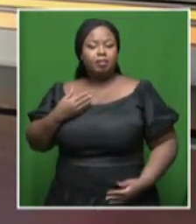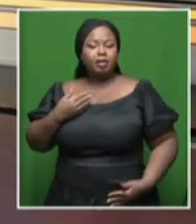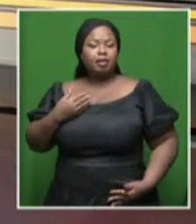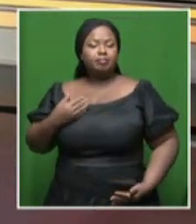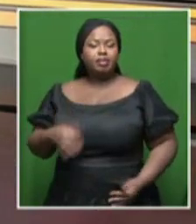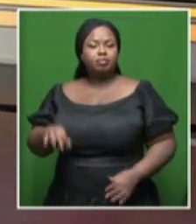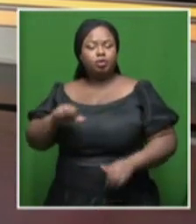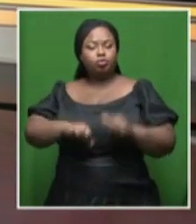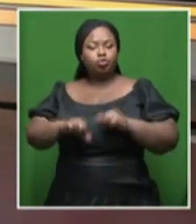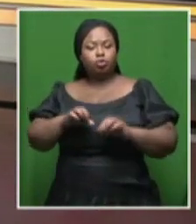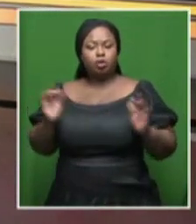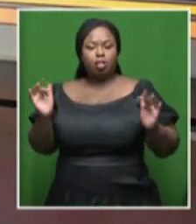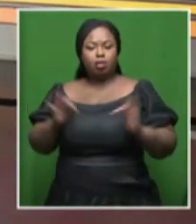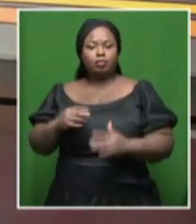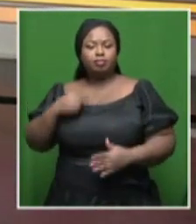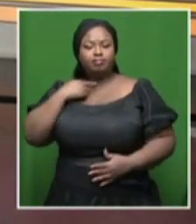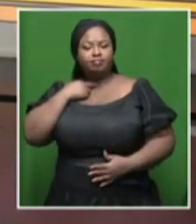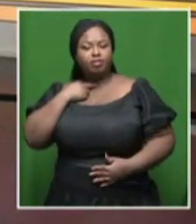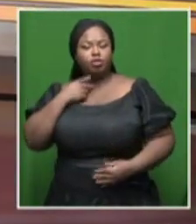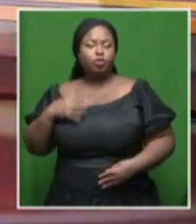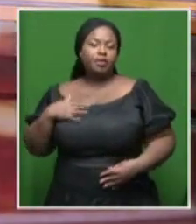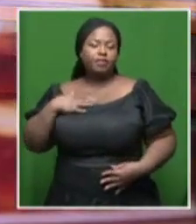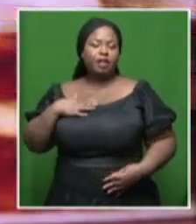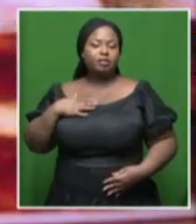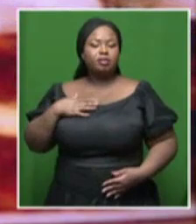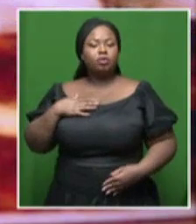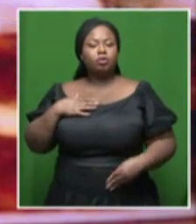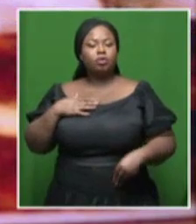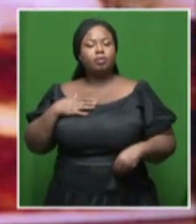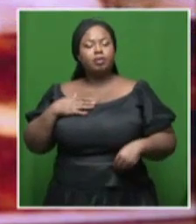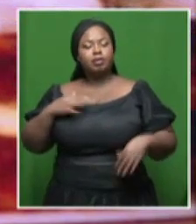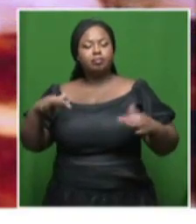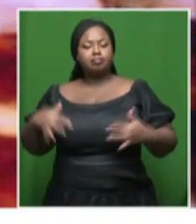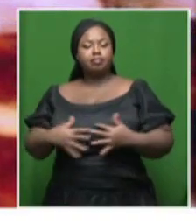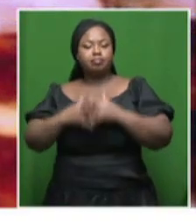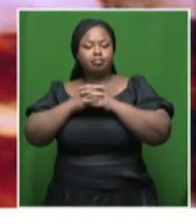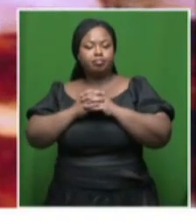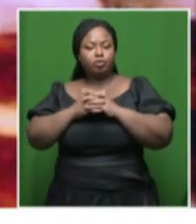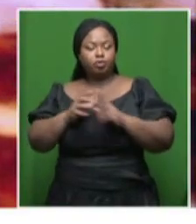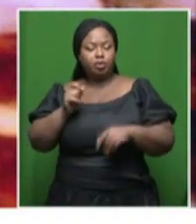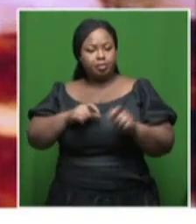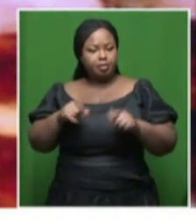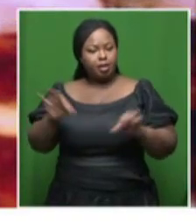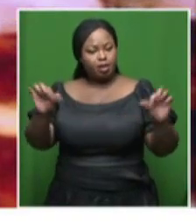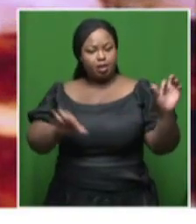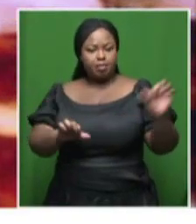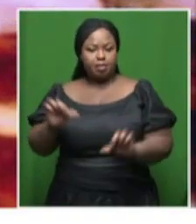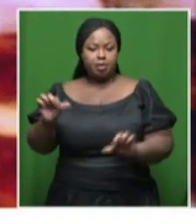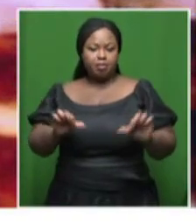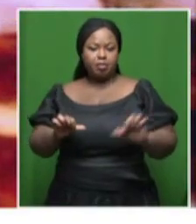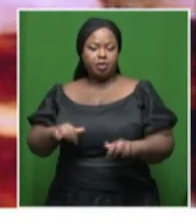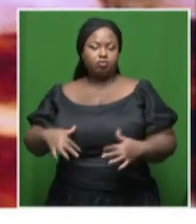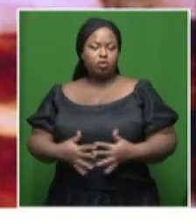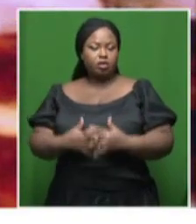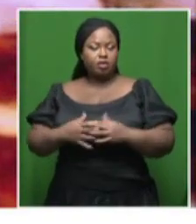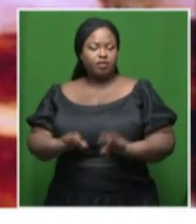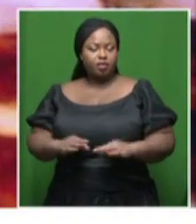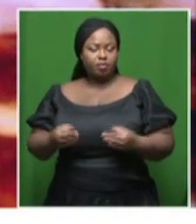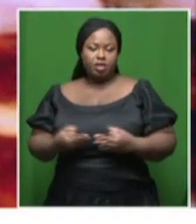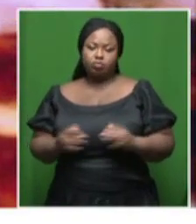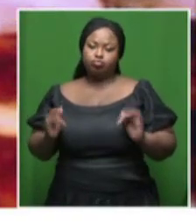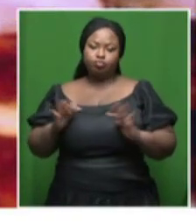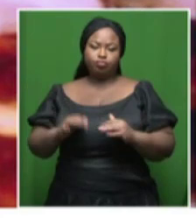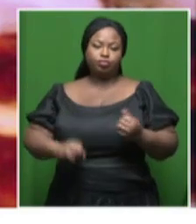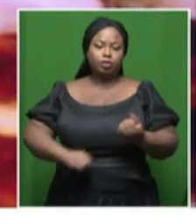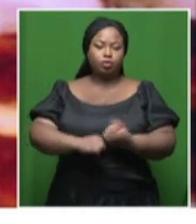social gatherings. So we felt it's fitting, Mmoho meaning together. Mm-hmm. So we're getting people back together, getting families out and